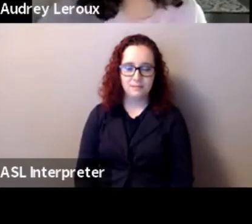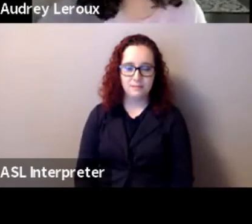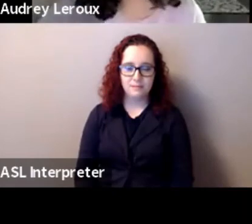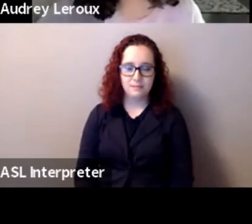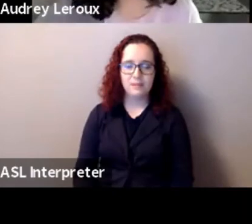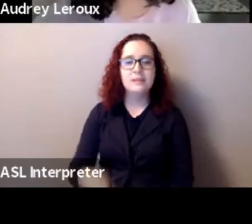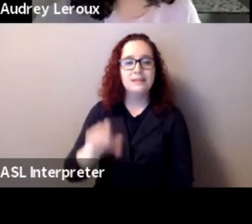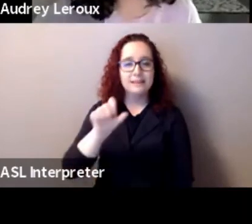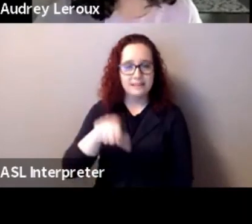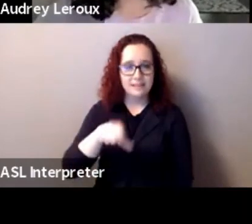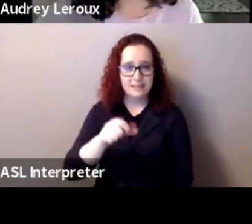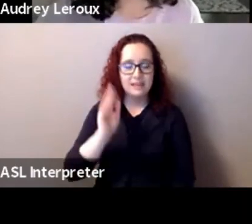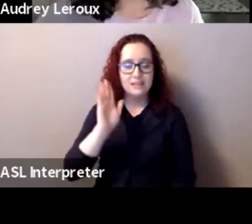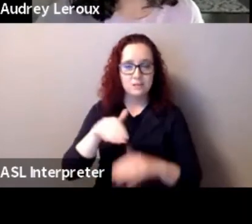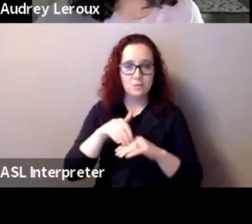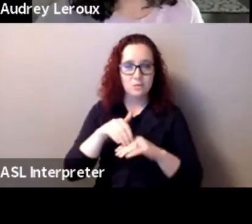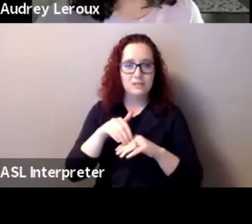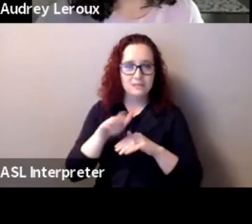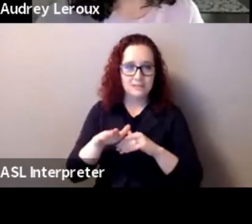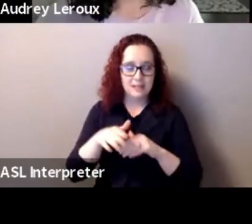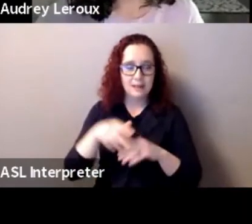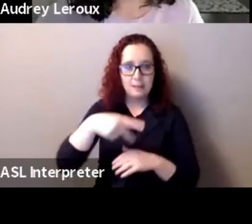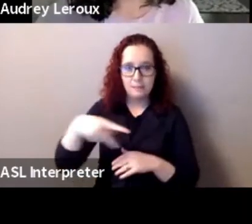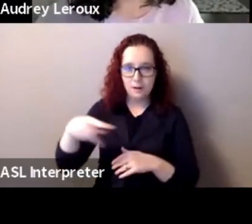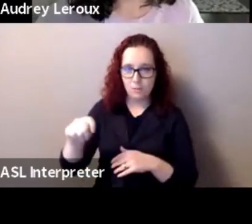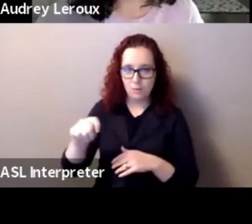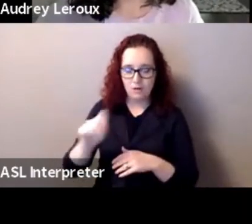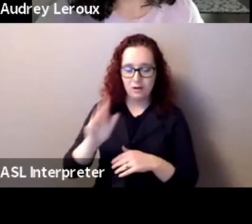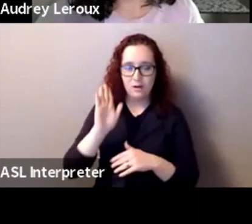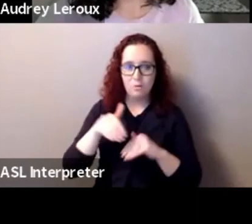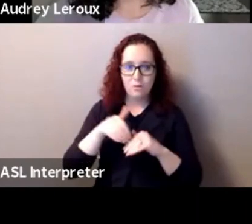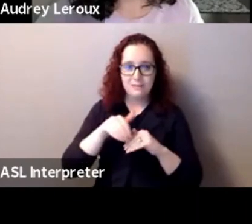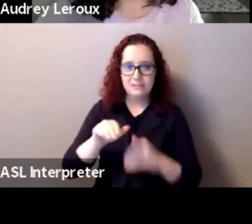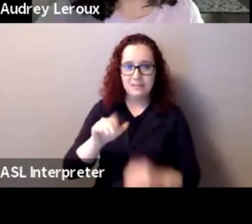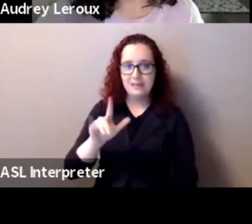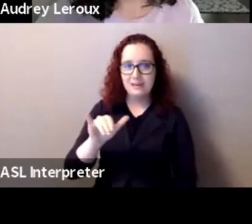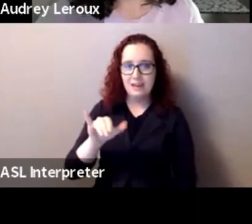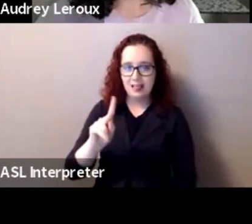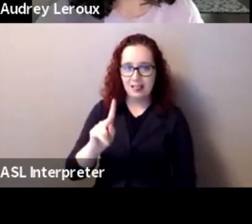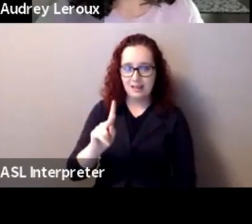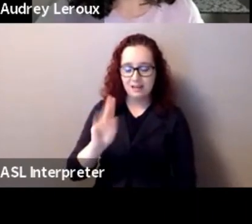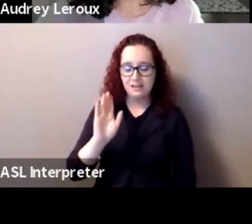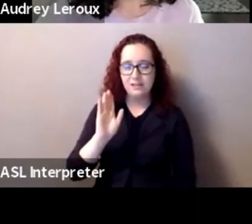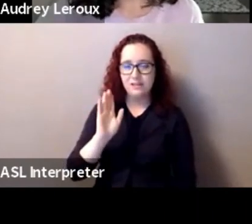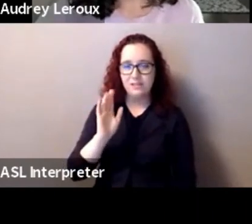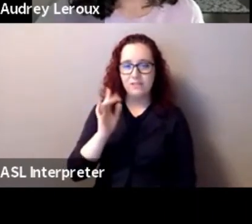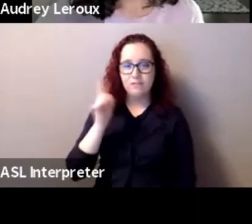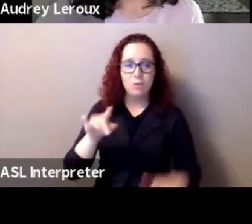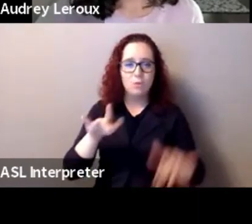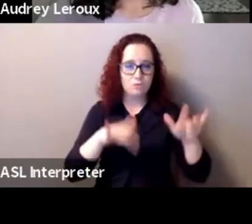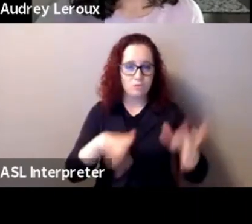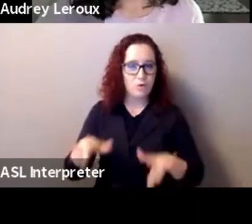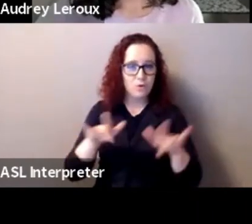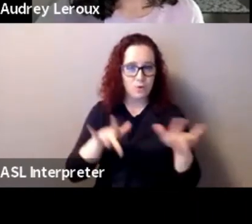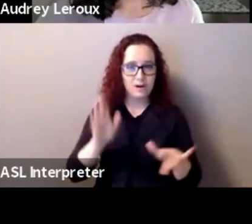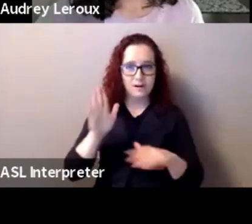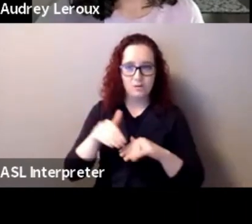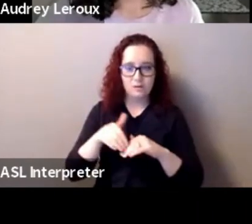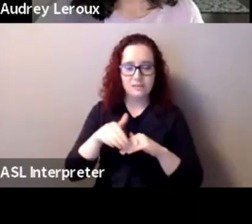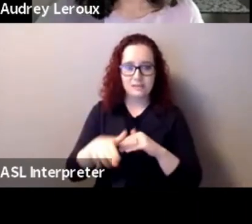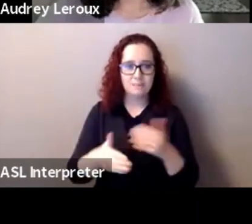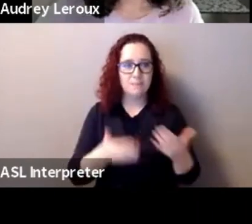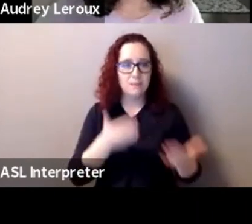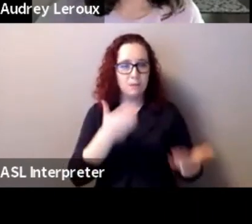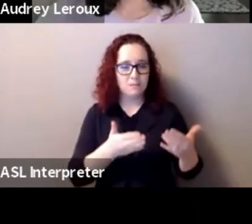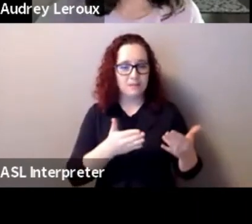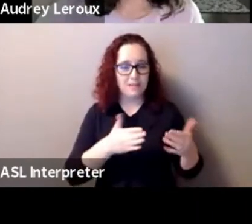And yes, we will be sending out the PowerPoint and with a link to or instructions on how to get the recording. It'll probably